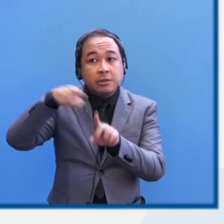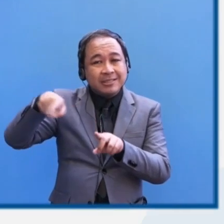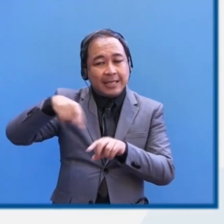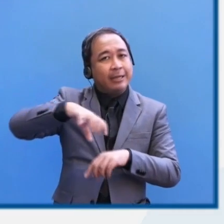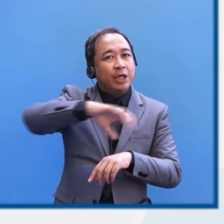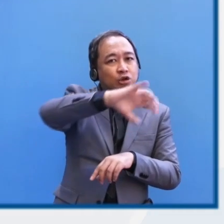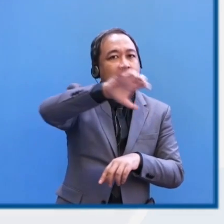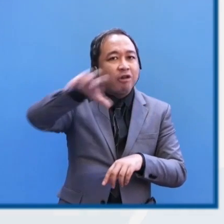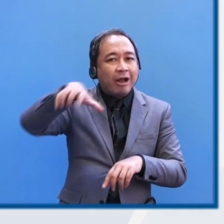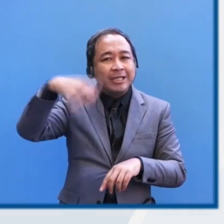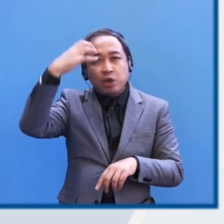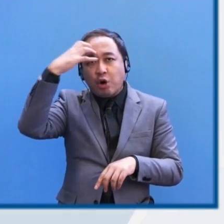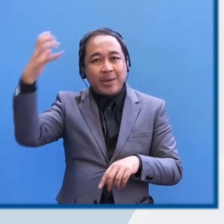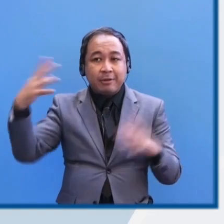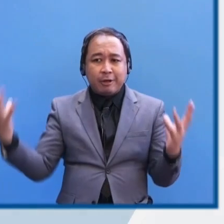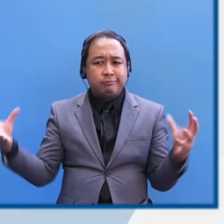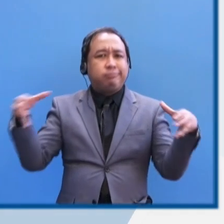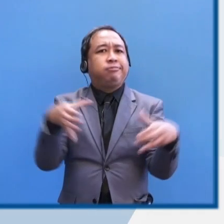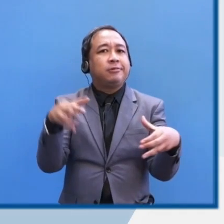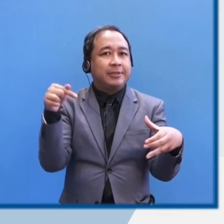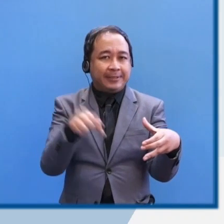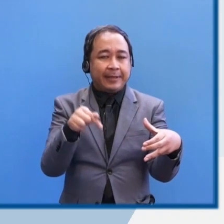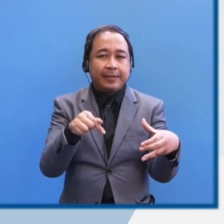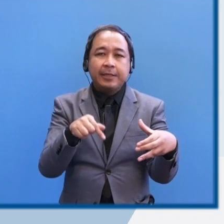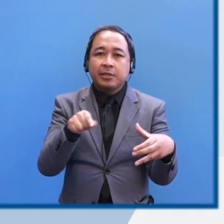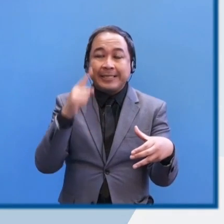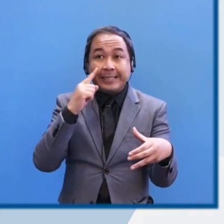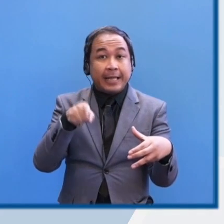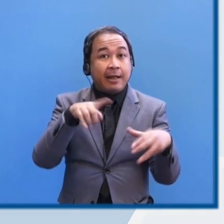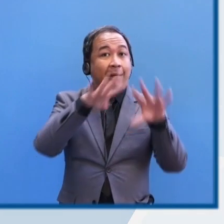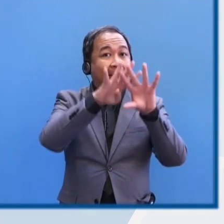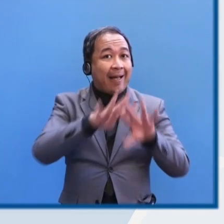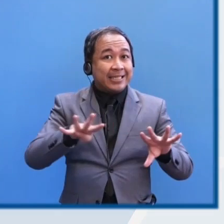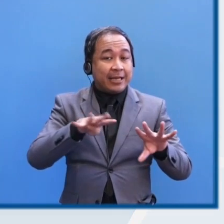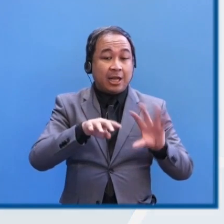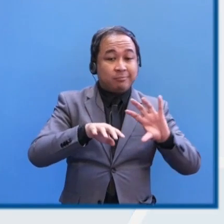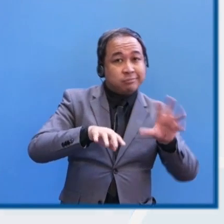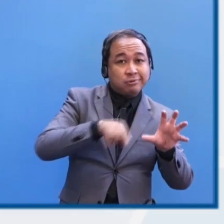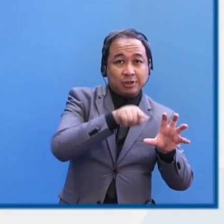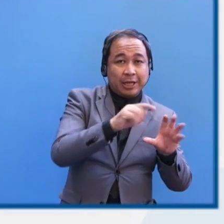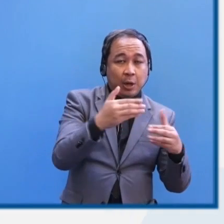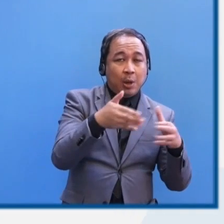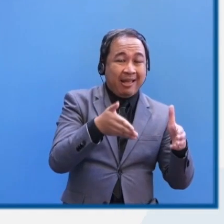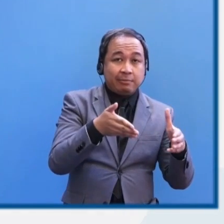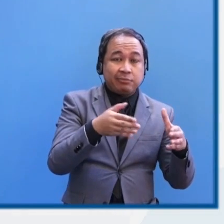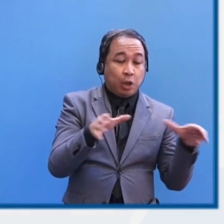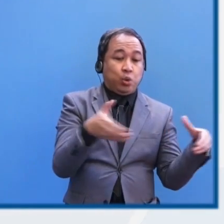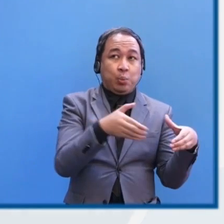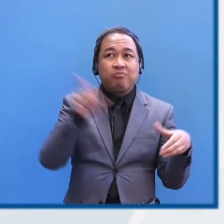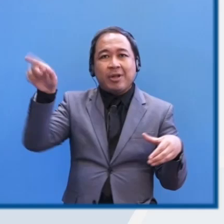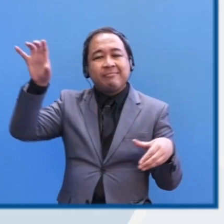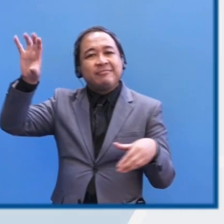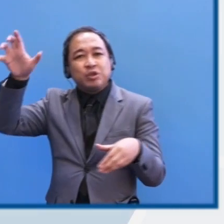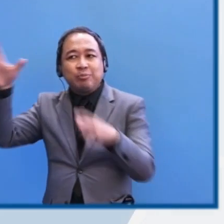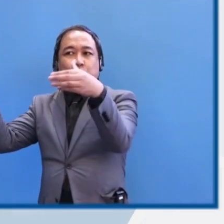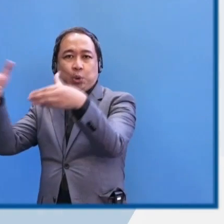regional counterpart, or it's the regional office who shall be the leader in order to have the convergence among all the